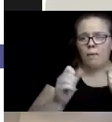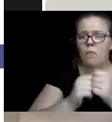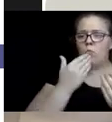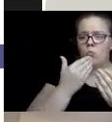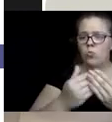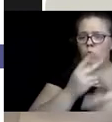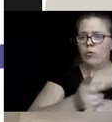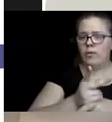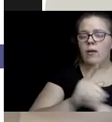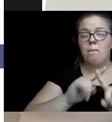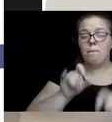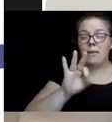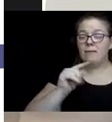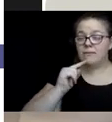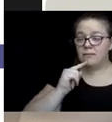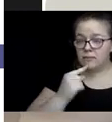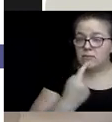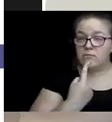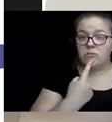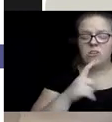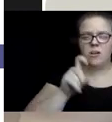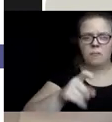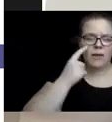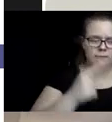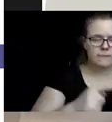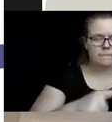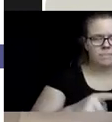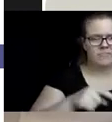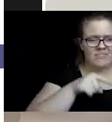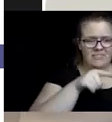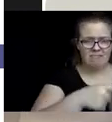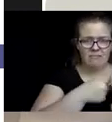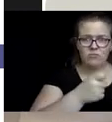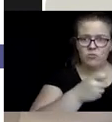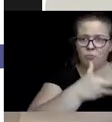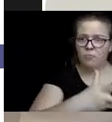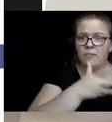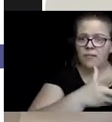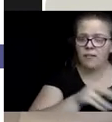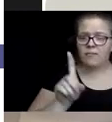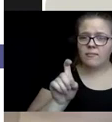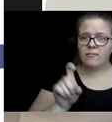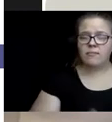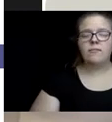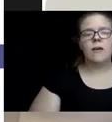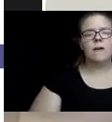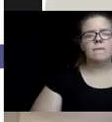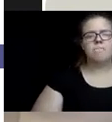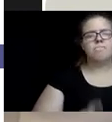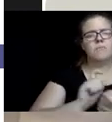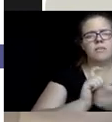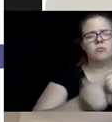are severe, you need to dive in. Is that a reflection of neglect? Is there a change in